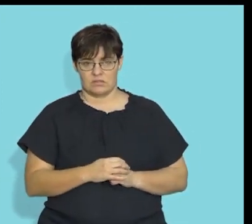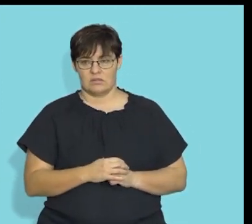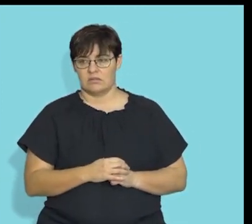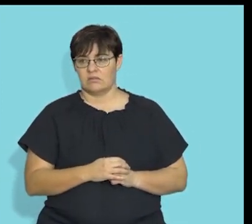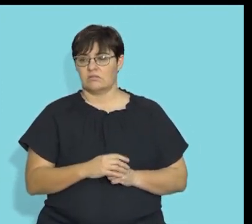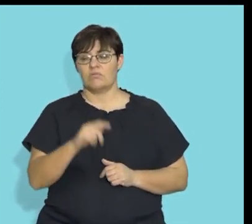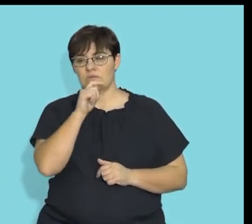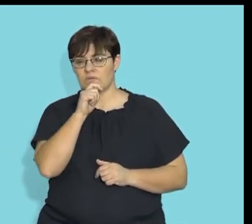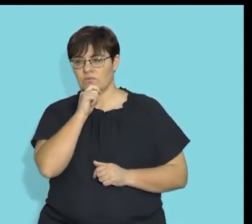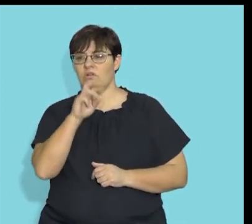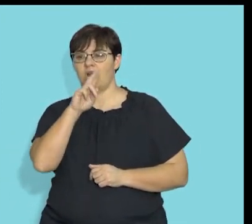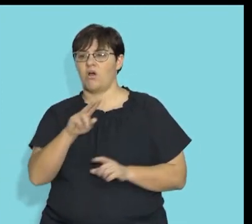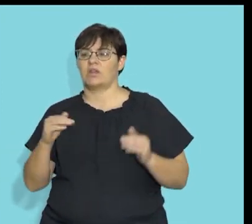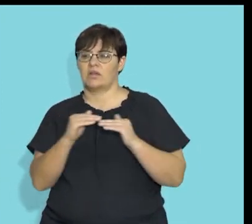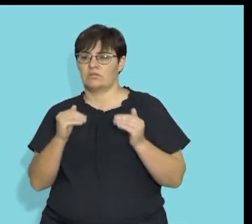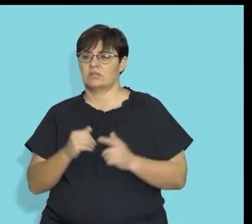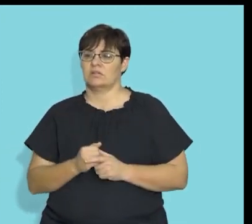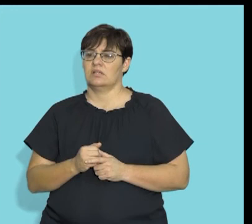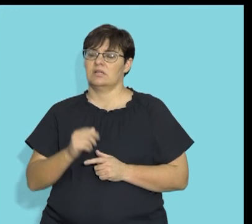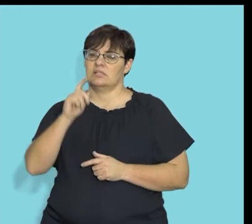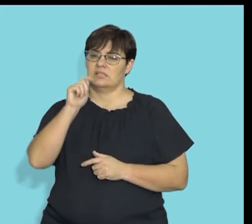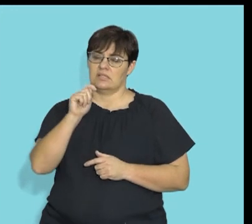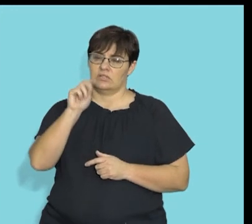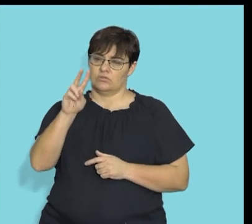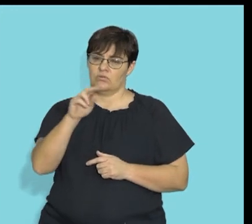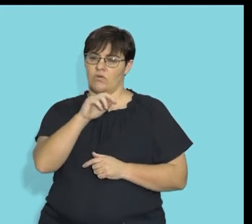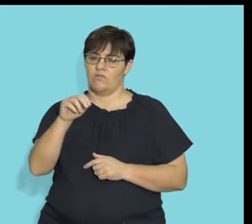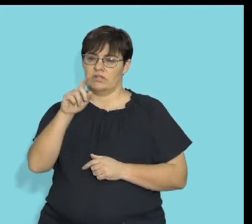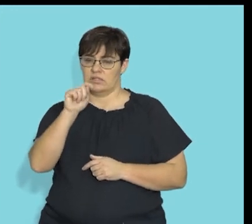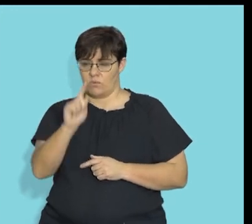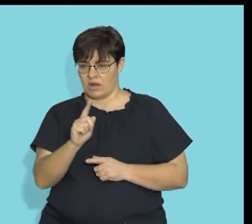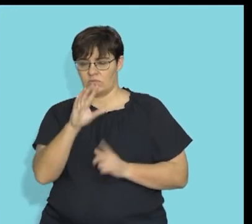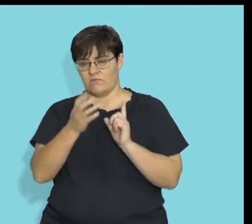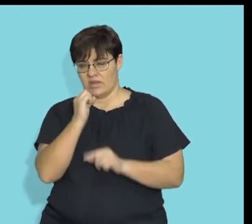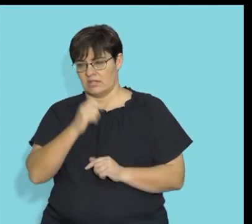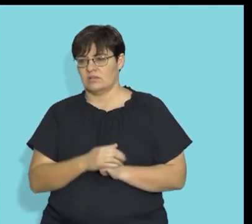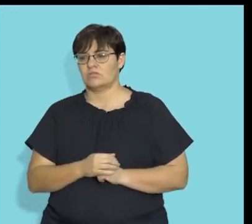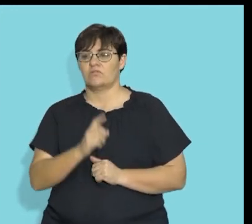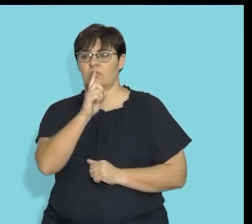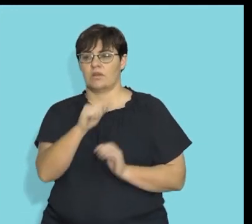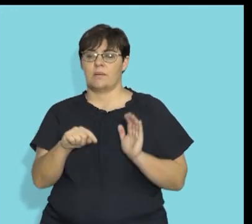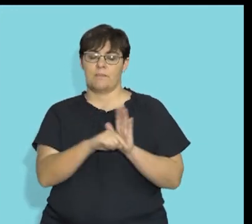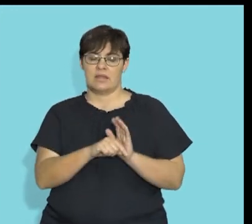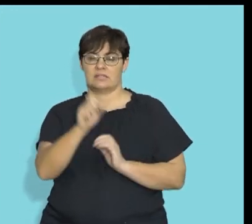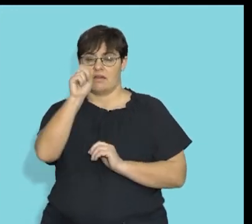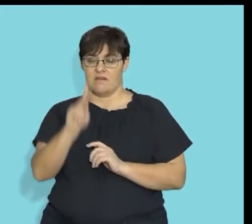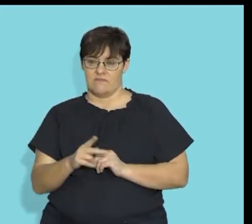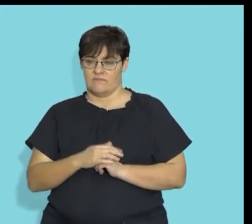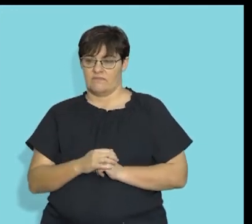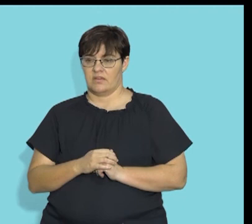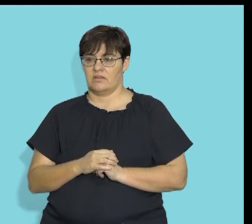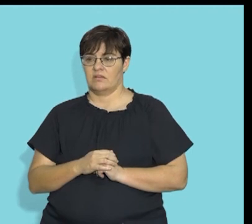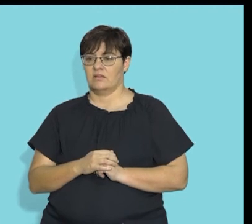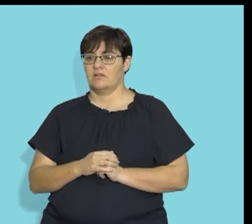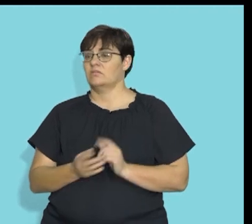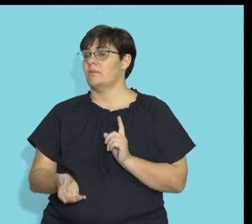of 32. You can also use your R is equal to T2 over T1 to find this. So the denominator will be 1 minus